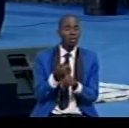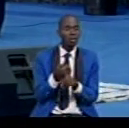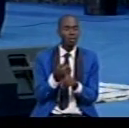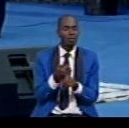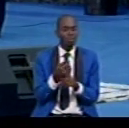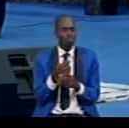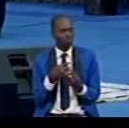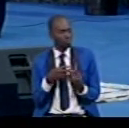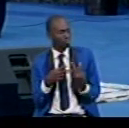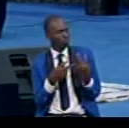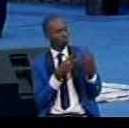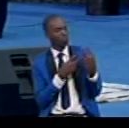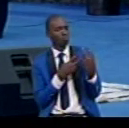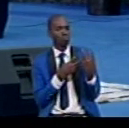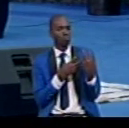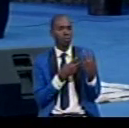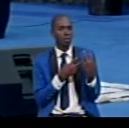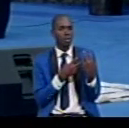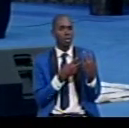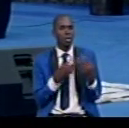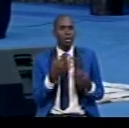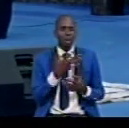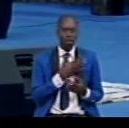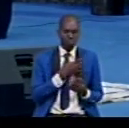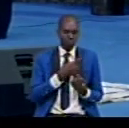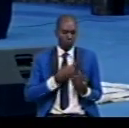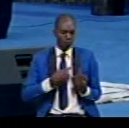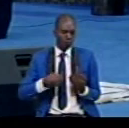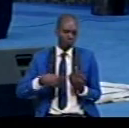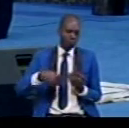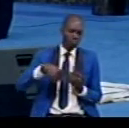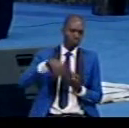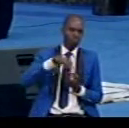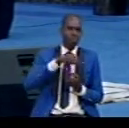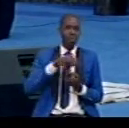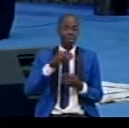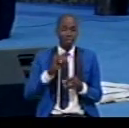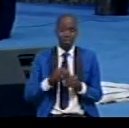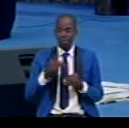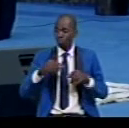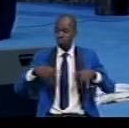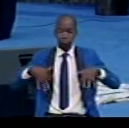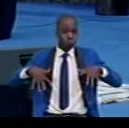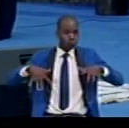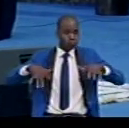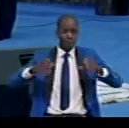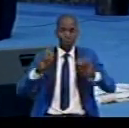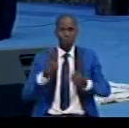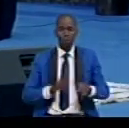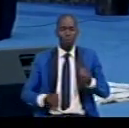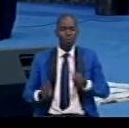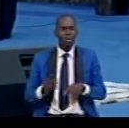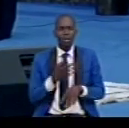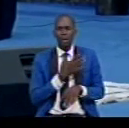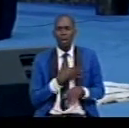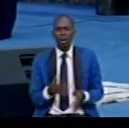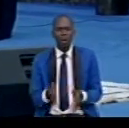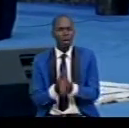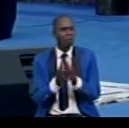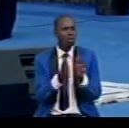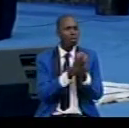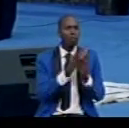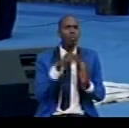turned him about in the press and said, who touched